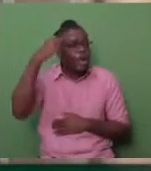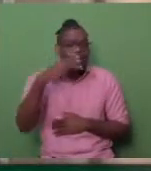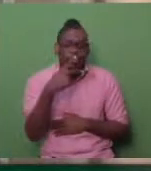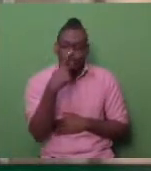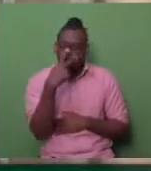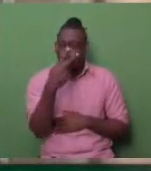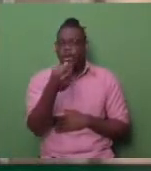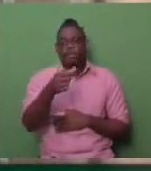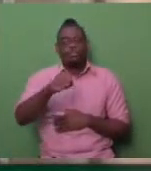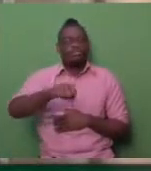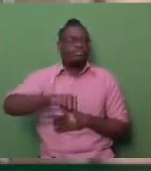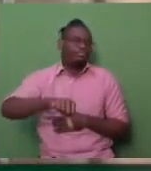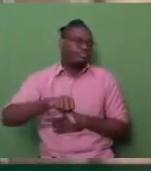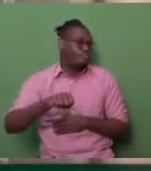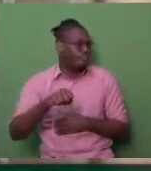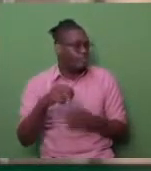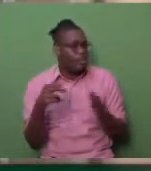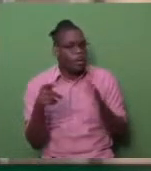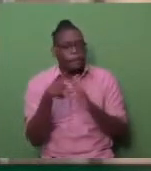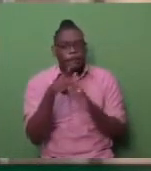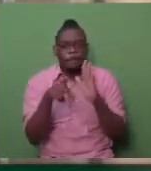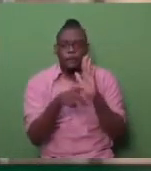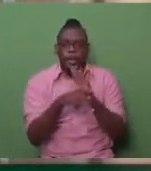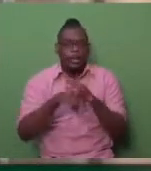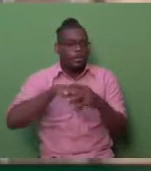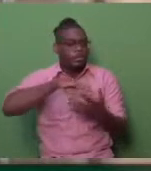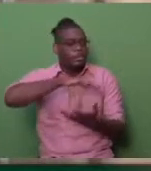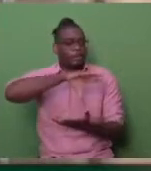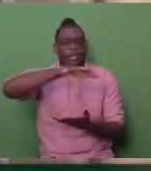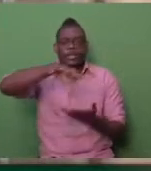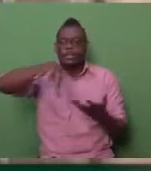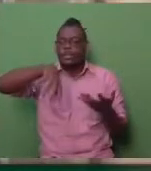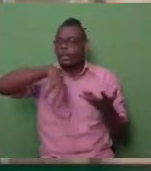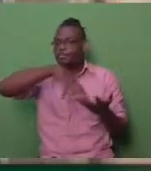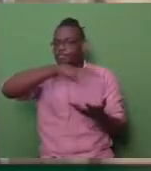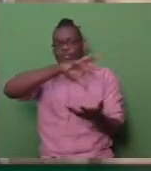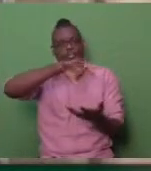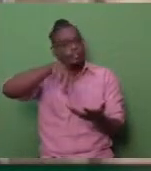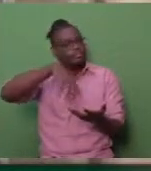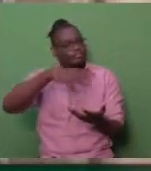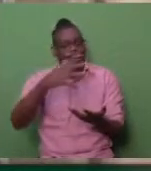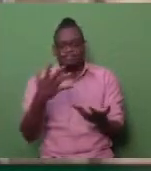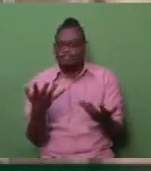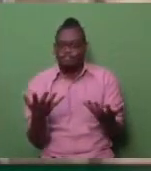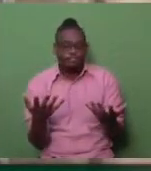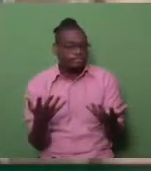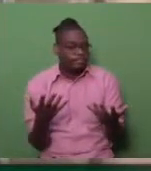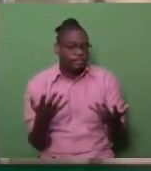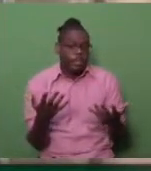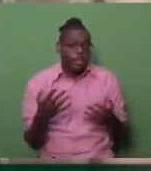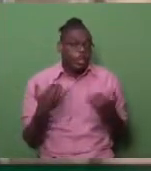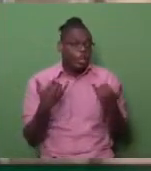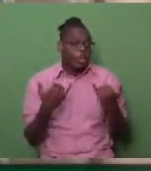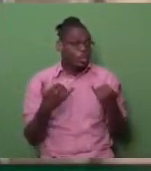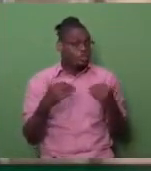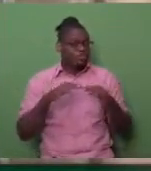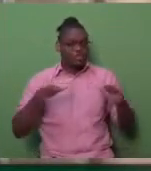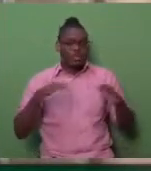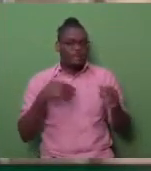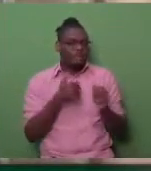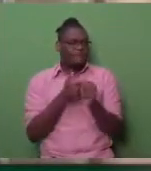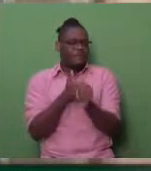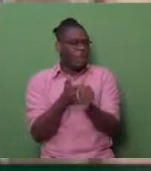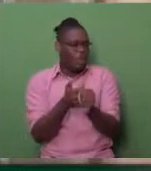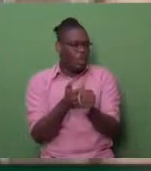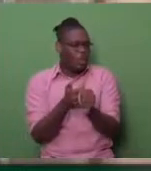The policy confusion has been acute. The lack of implementation is pathetic. And the suffering of the